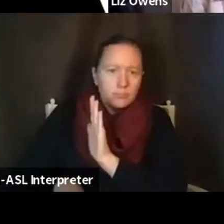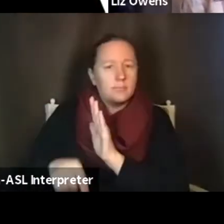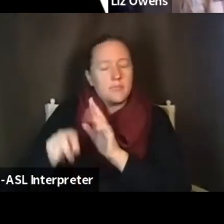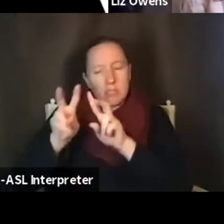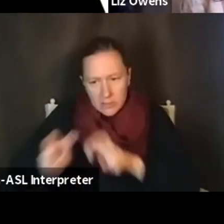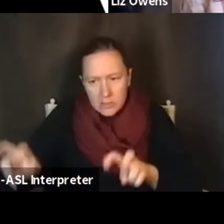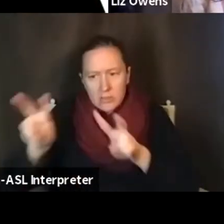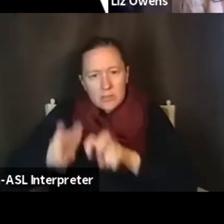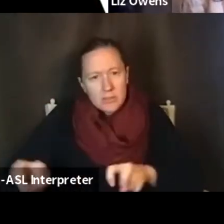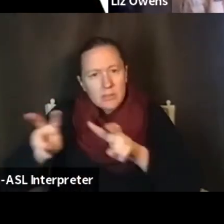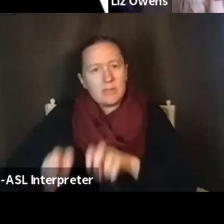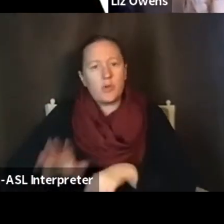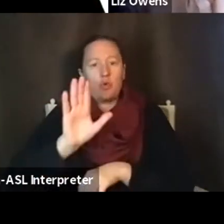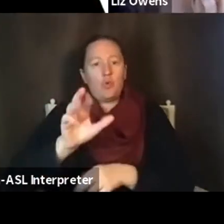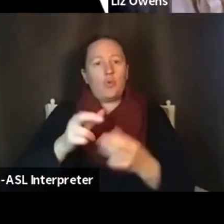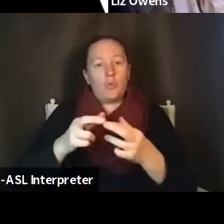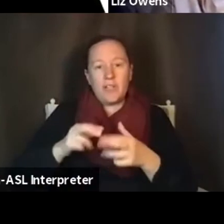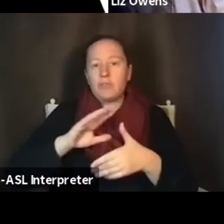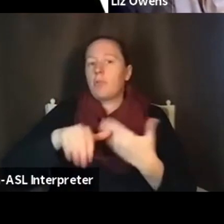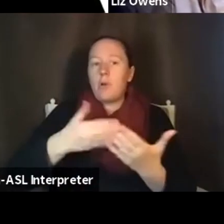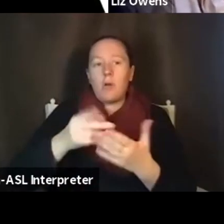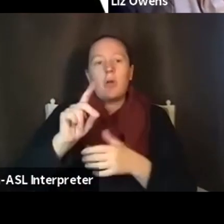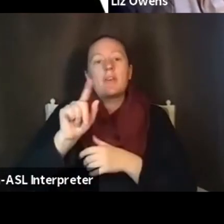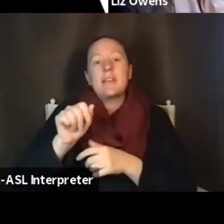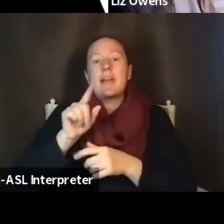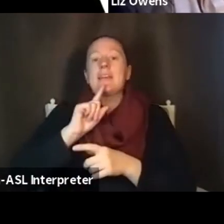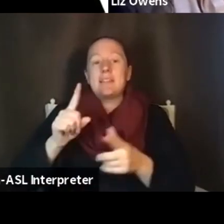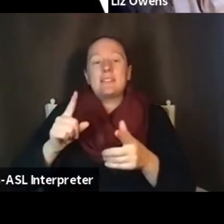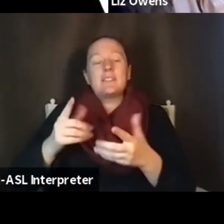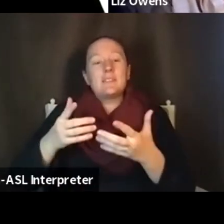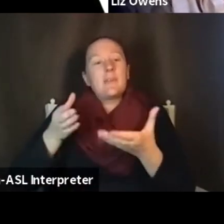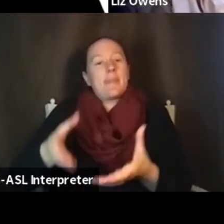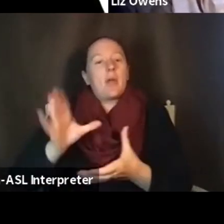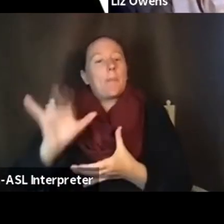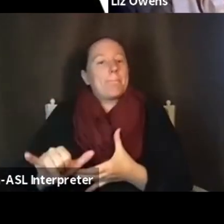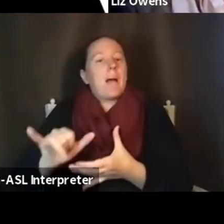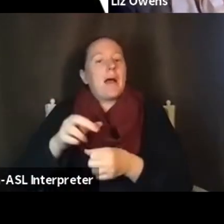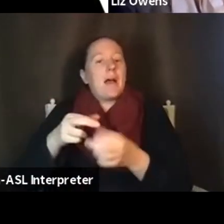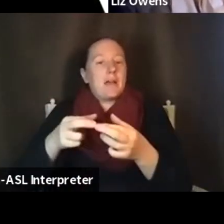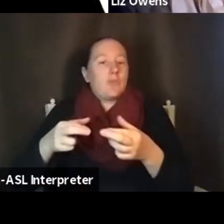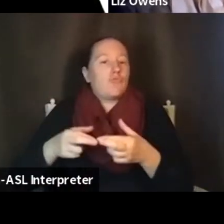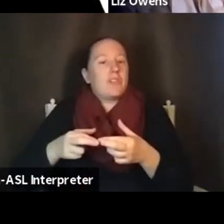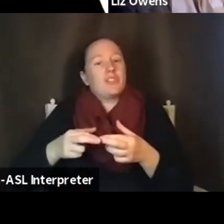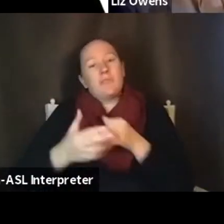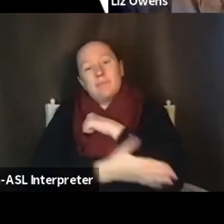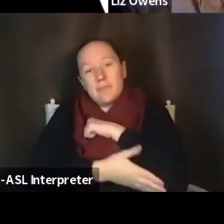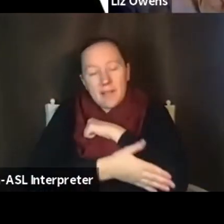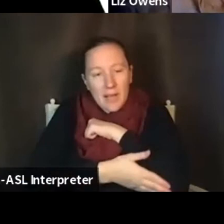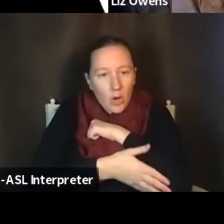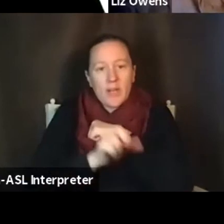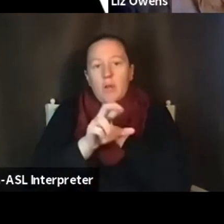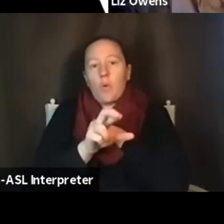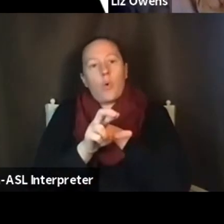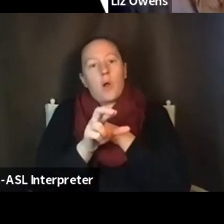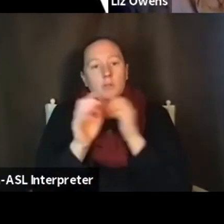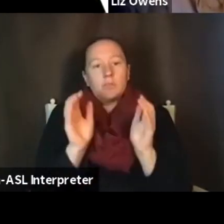of the data points are done by region. And then there's a lot of data points in there that are done by county or below that. So there's a